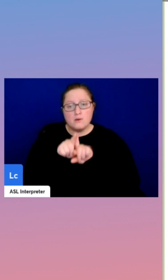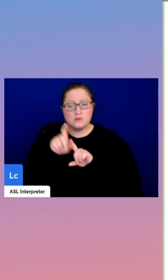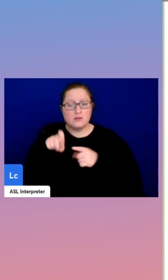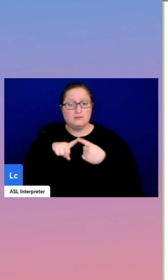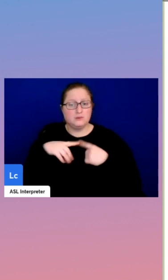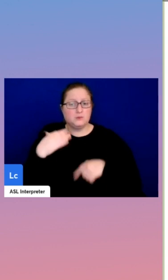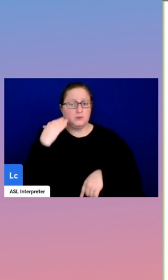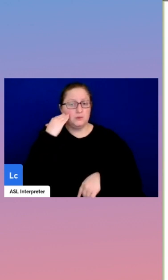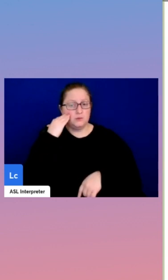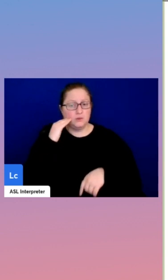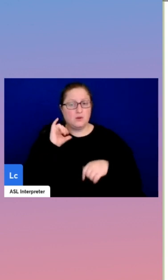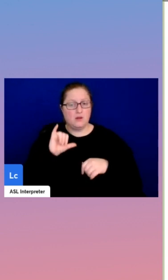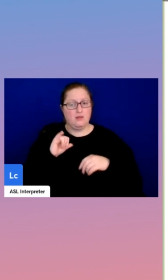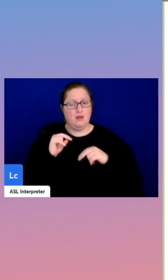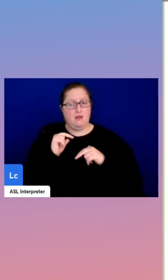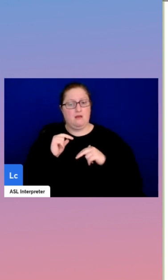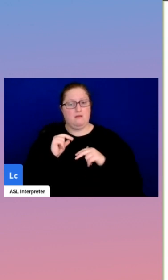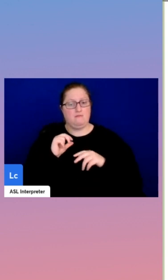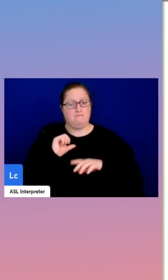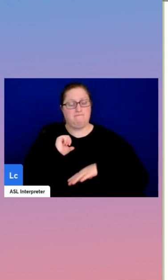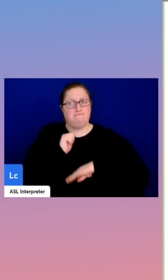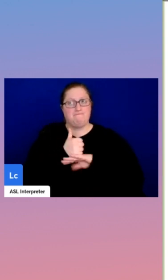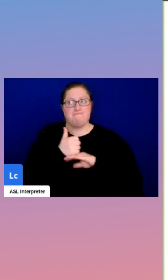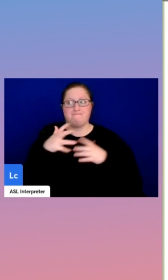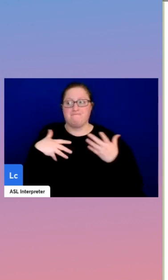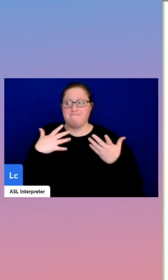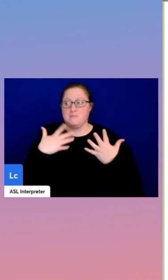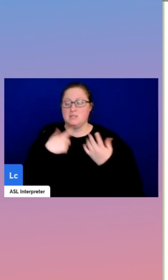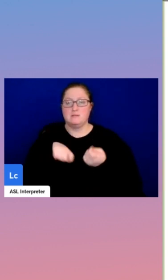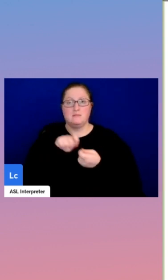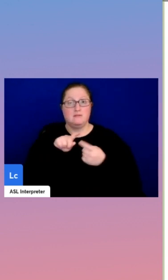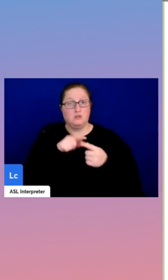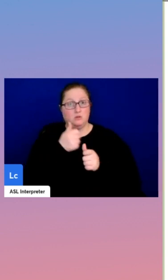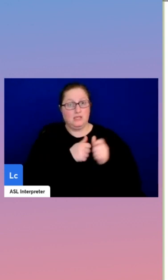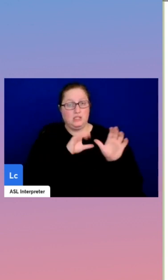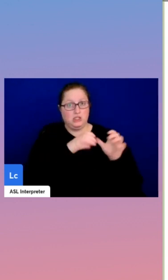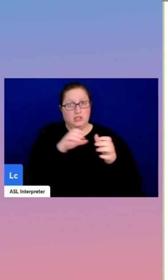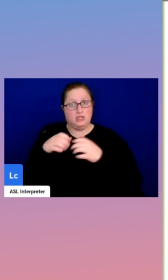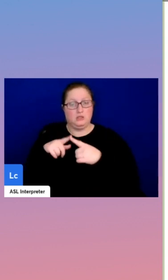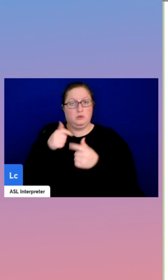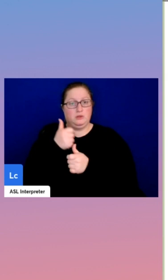know the constructs that are specific to each cloud service provider.